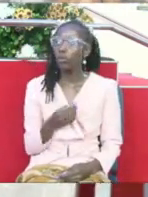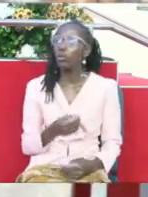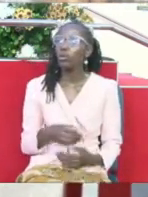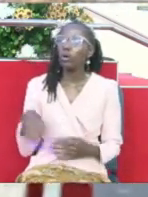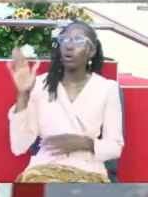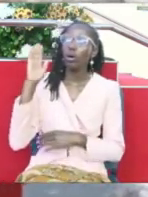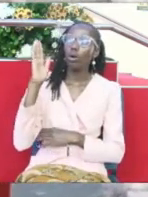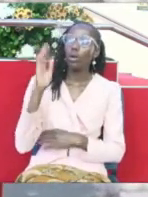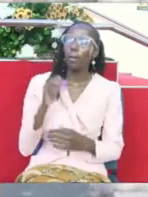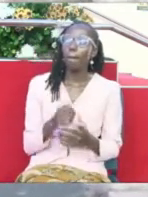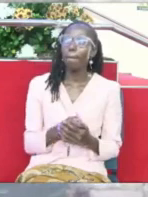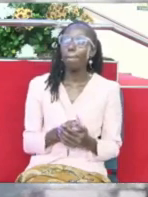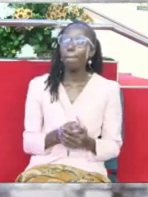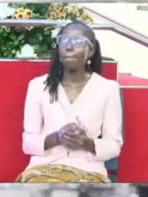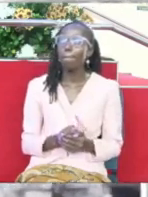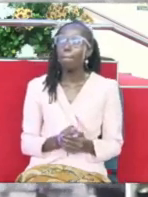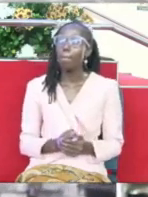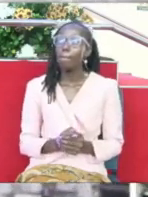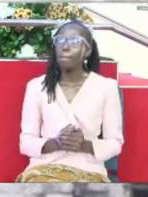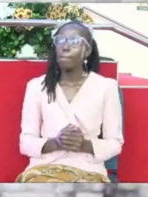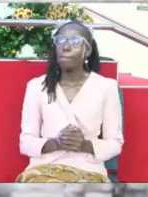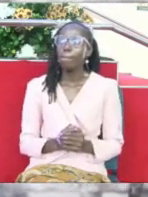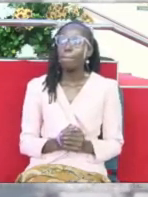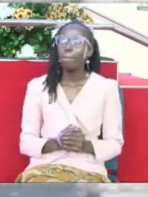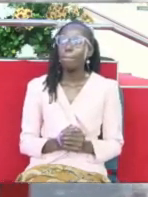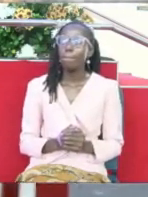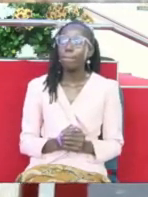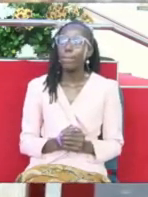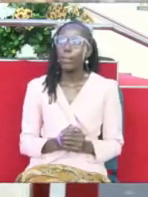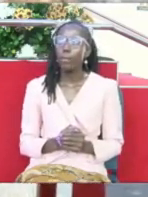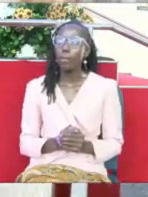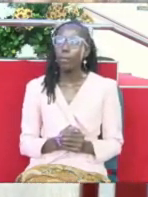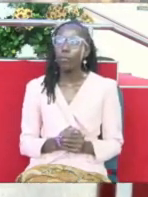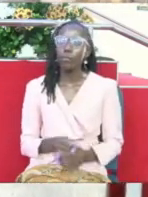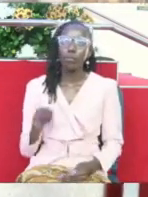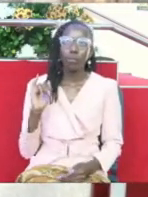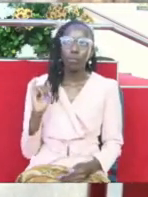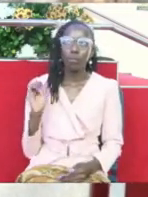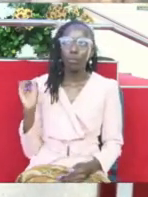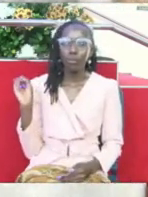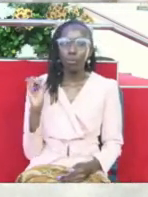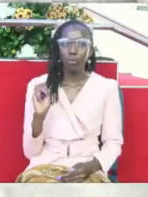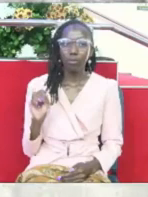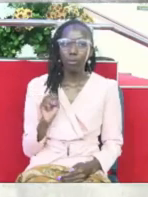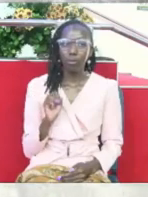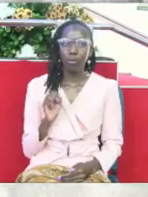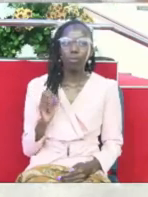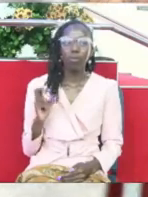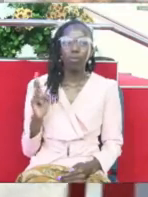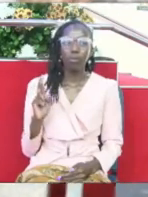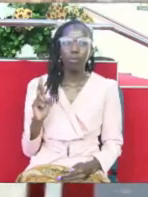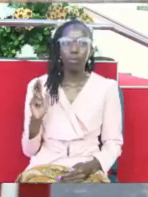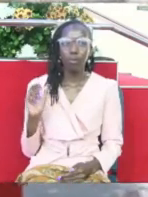And the Israelites have been engaged in battle with the Philistines. Na Waisraeli wakao kwenye vita na Wafilisti. And then suddenly, na